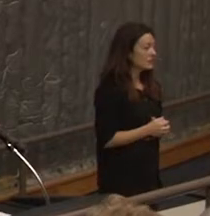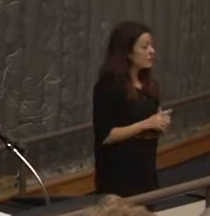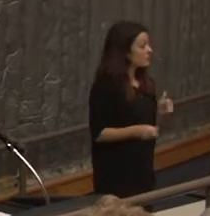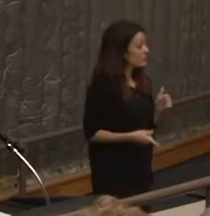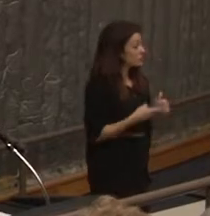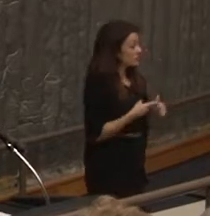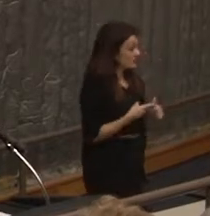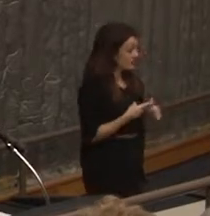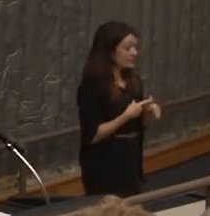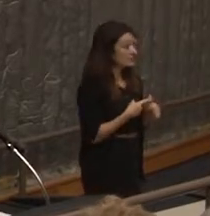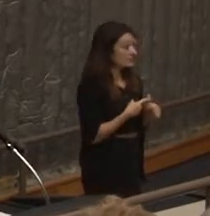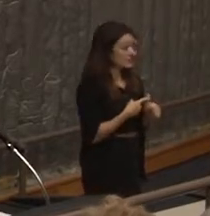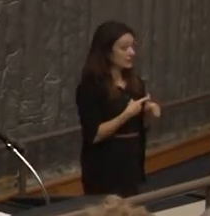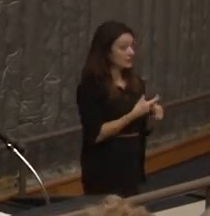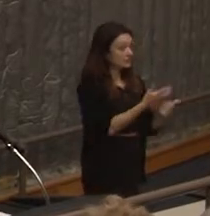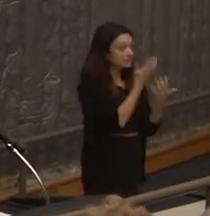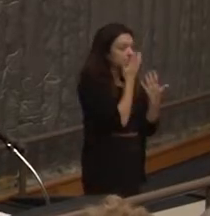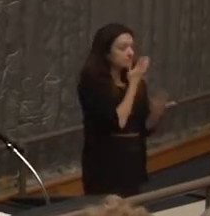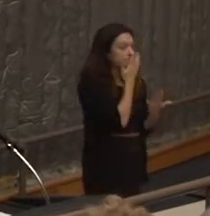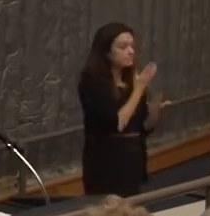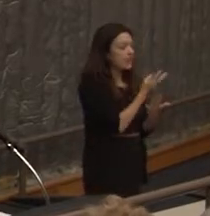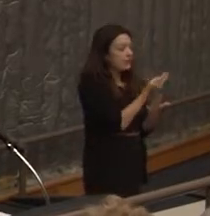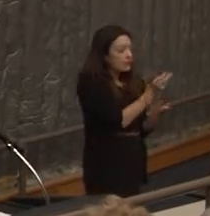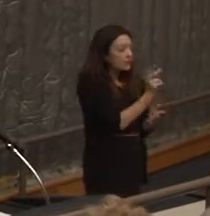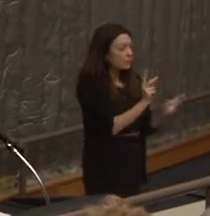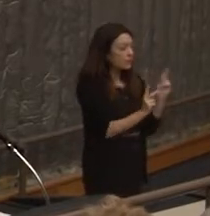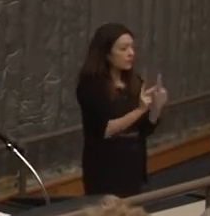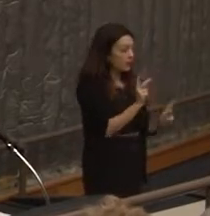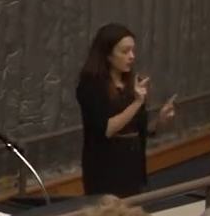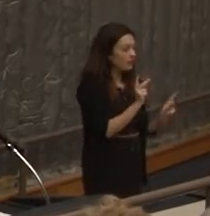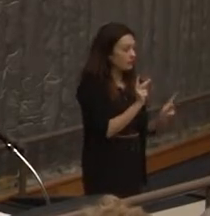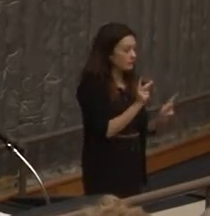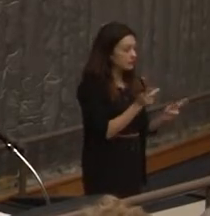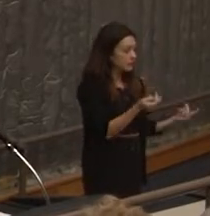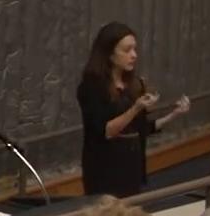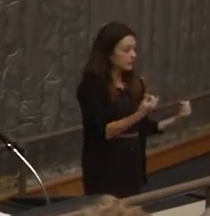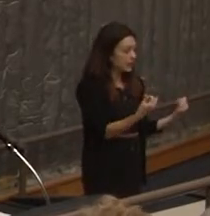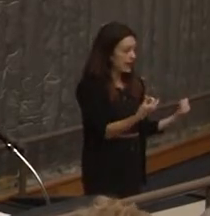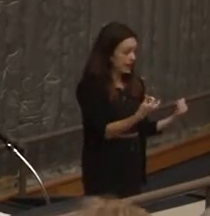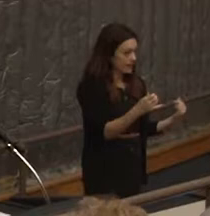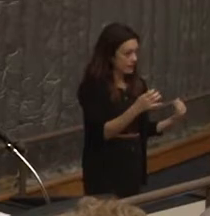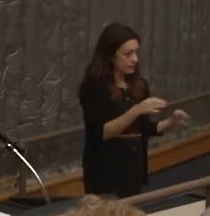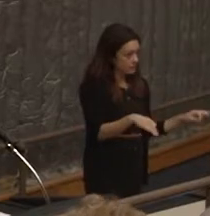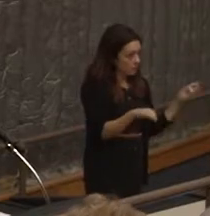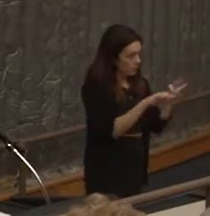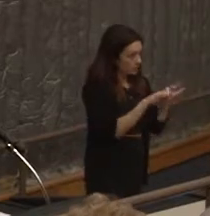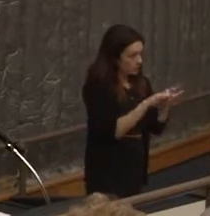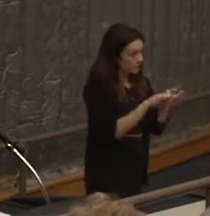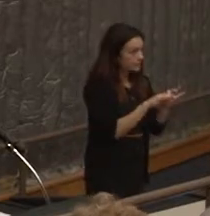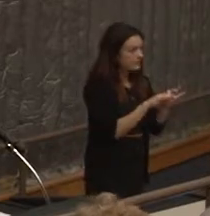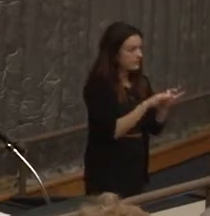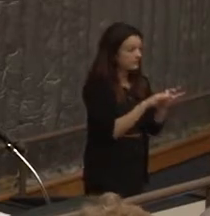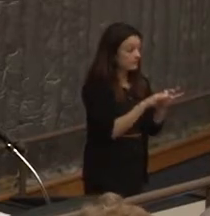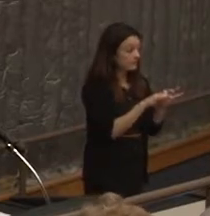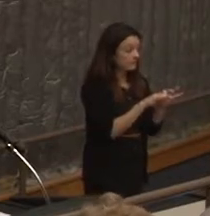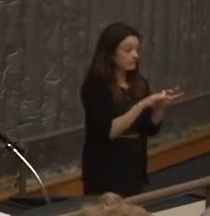first of all, thank a couple of people. It's part important. This program has